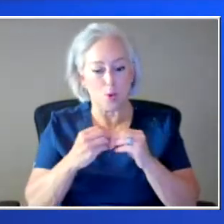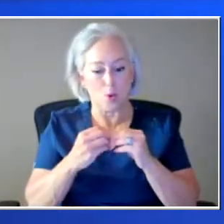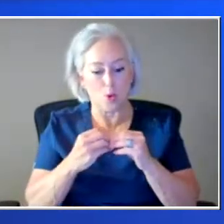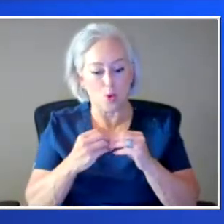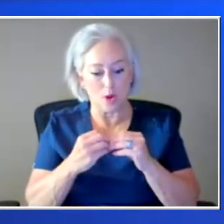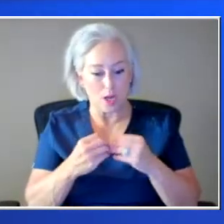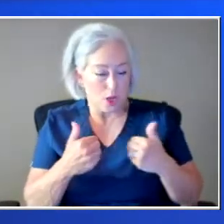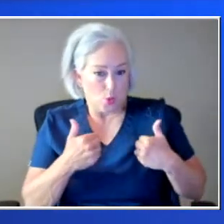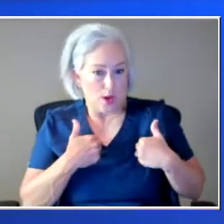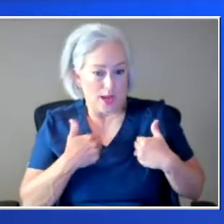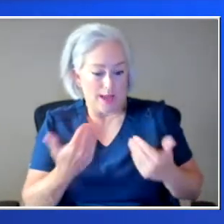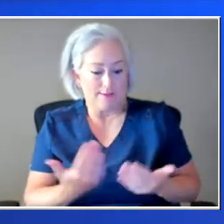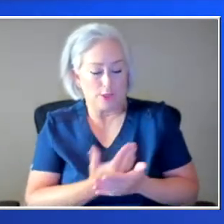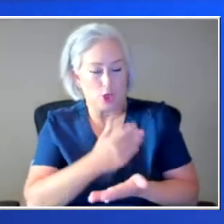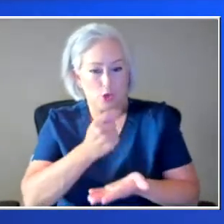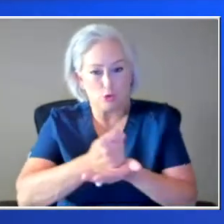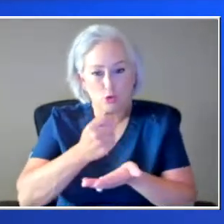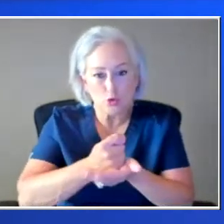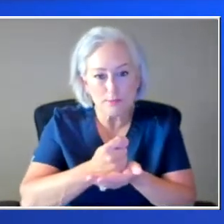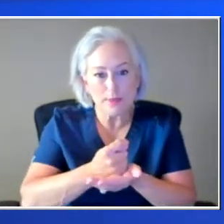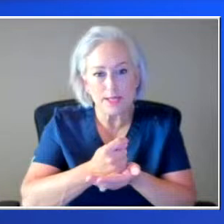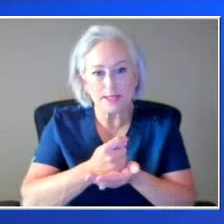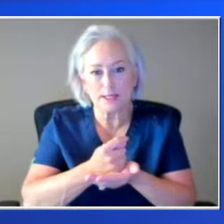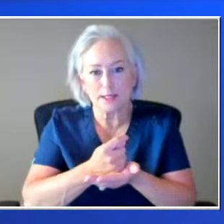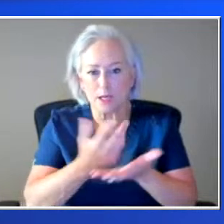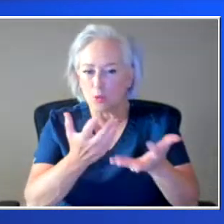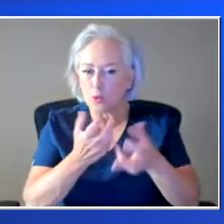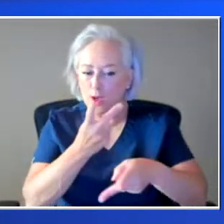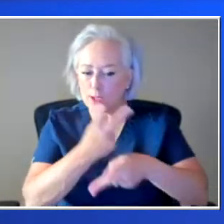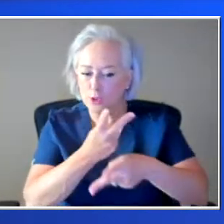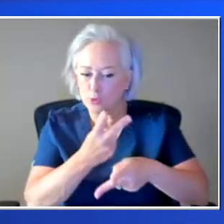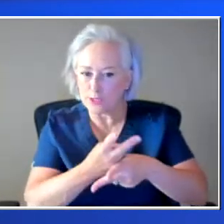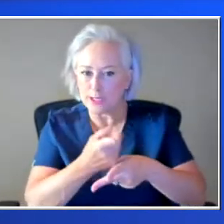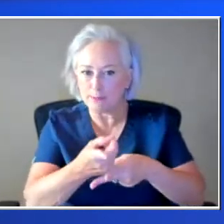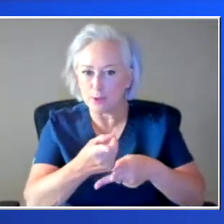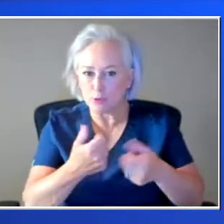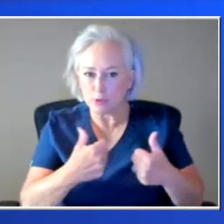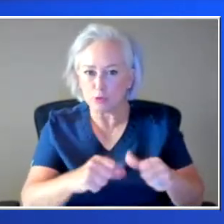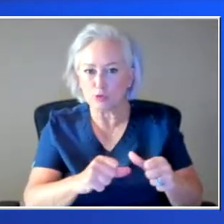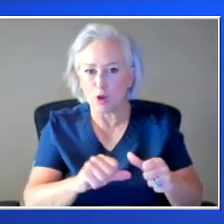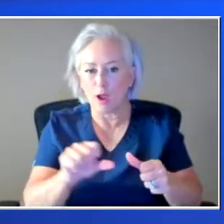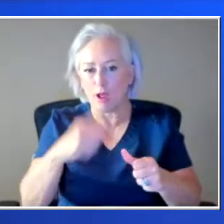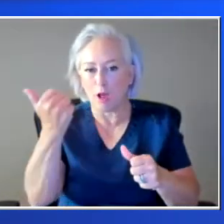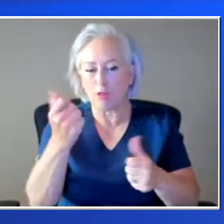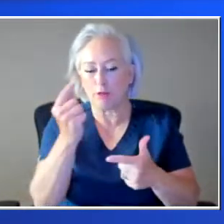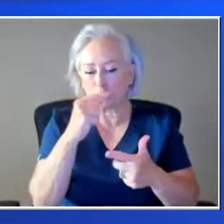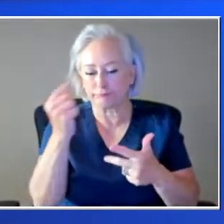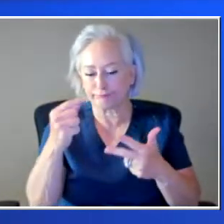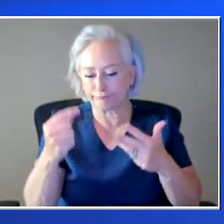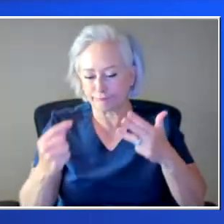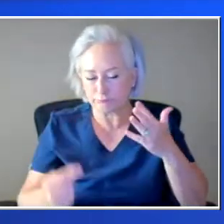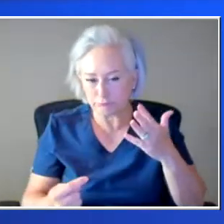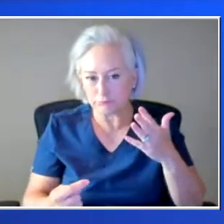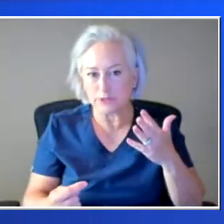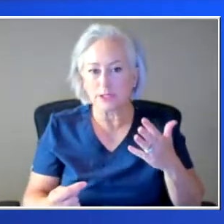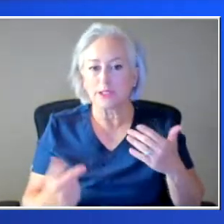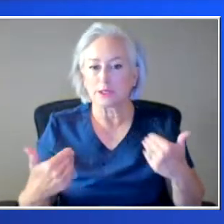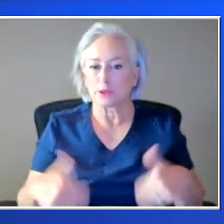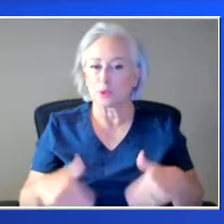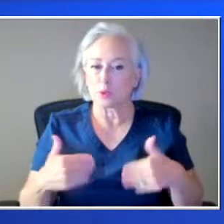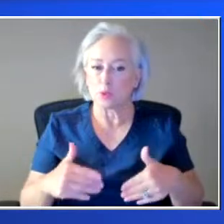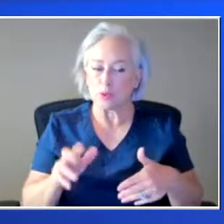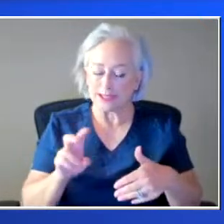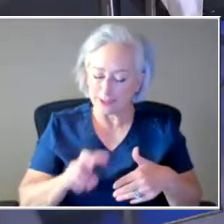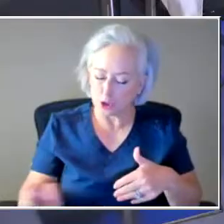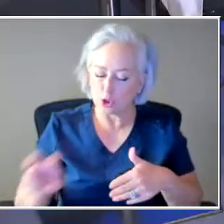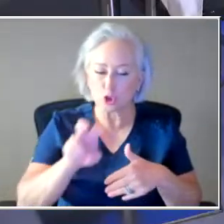we want to keep you here so we can try those others. So it's been a journey.